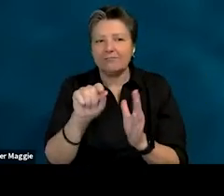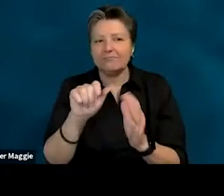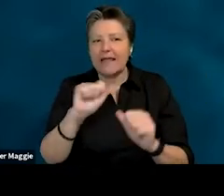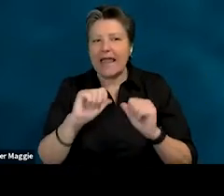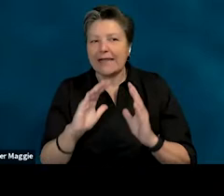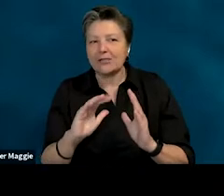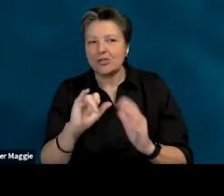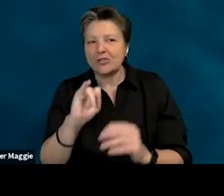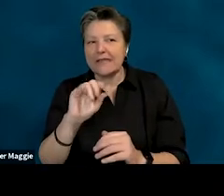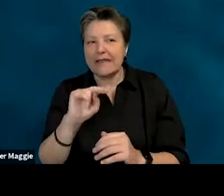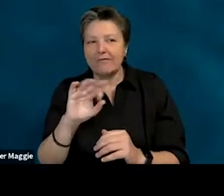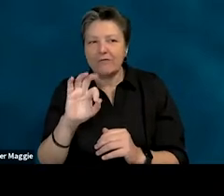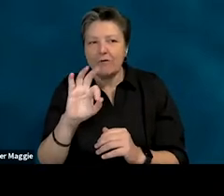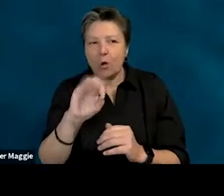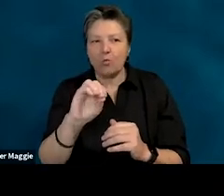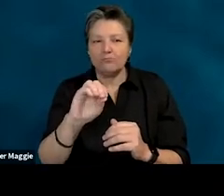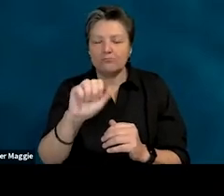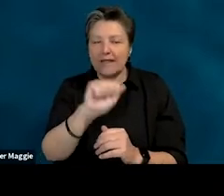backgroundactorsinfo@sagaftra.org.